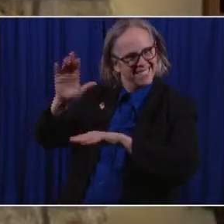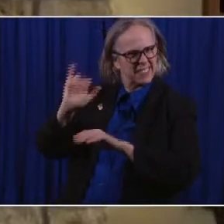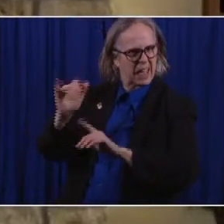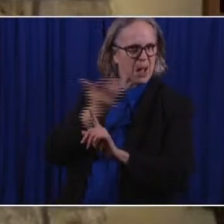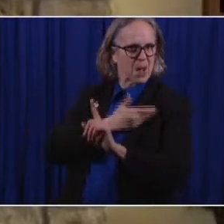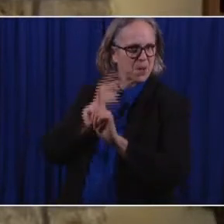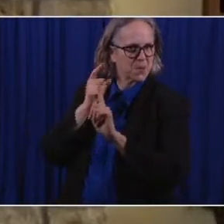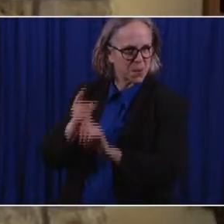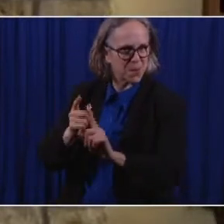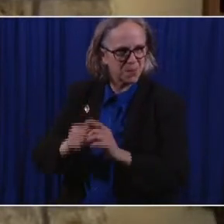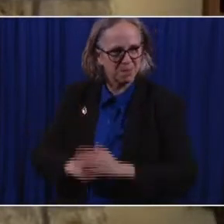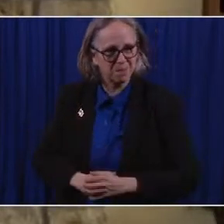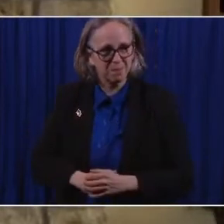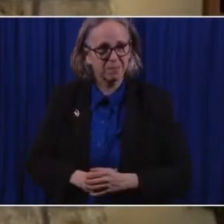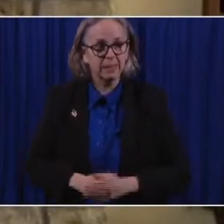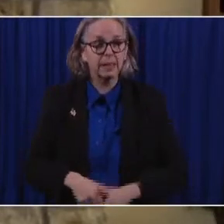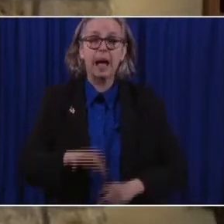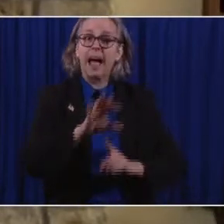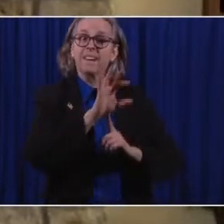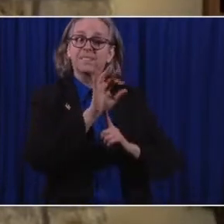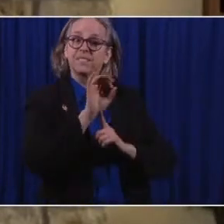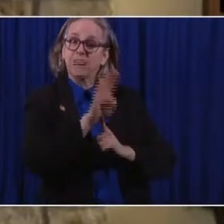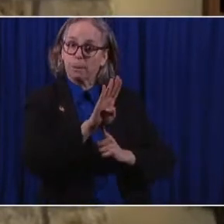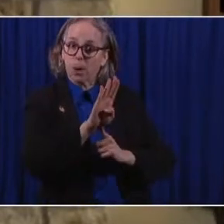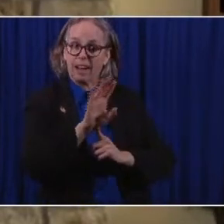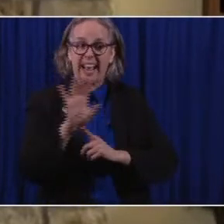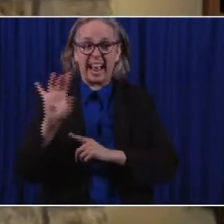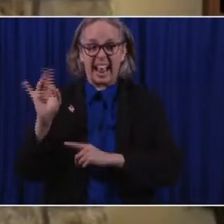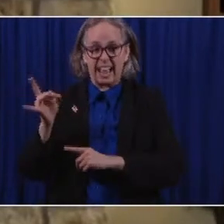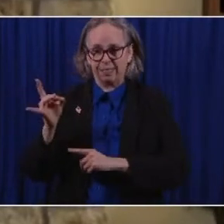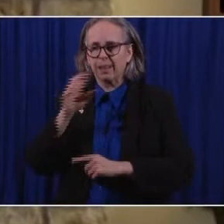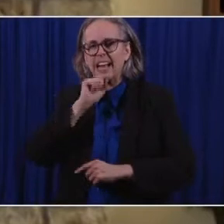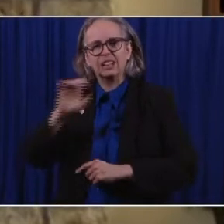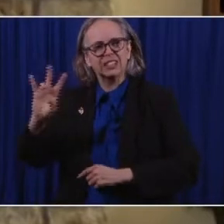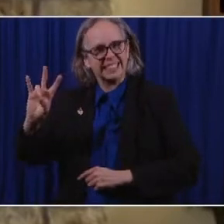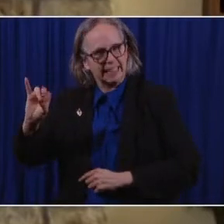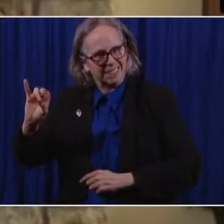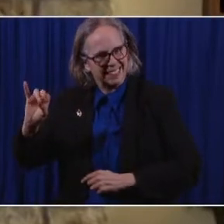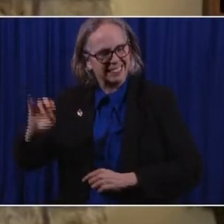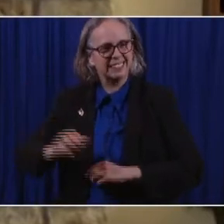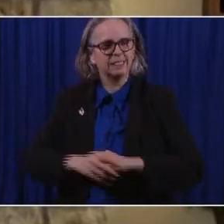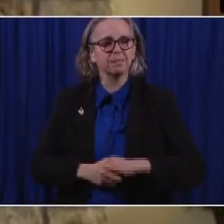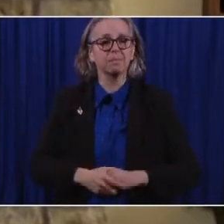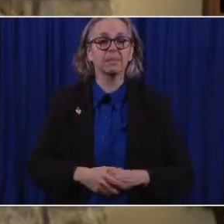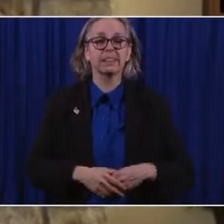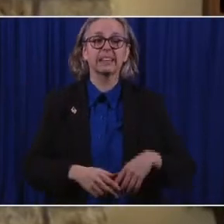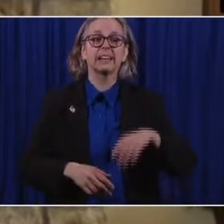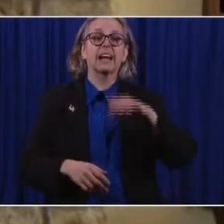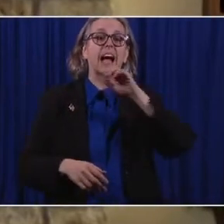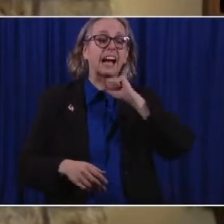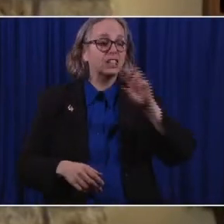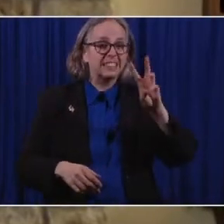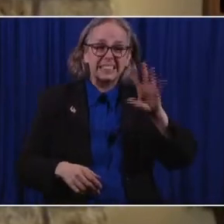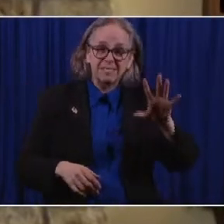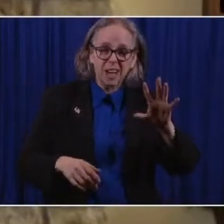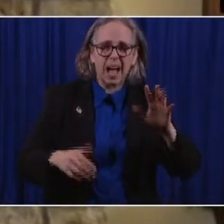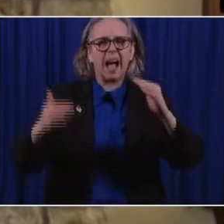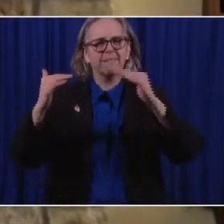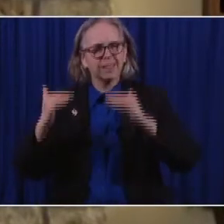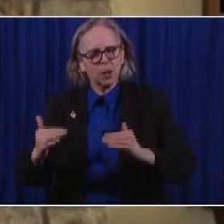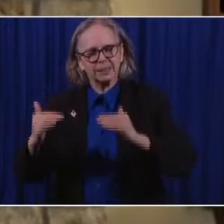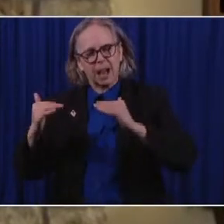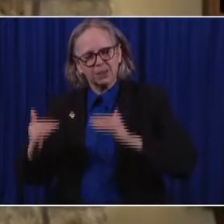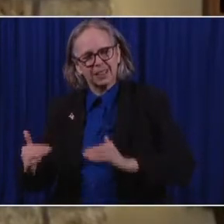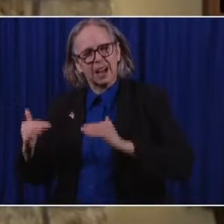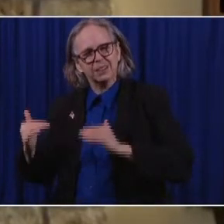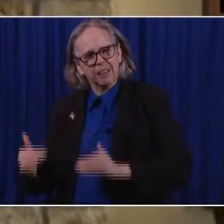older. February 8th, the vaccinations will be available to those 65 and older. So we're rolling that out 1 week at a time. To